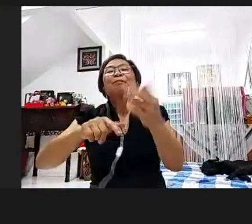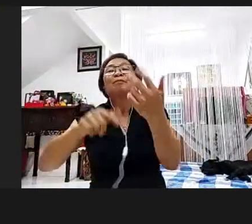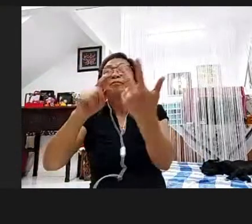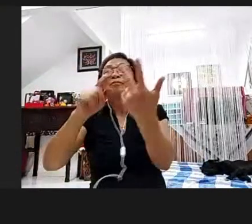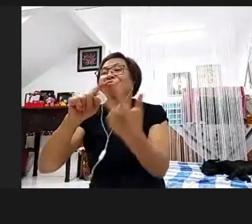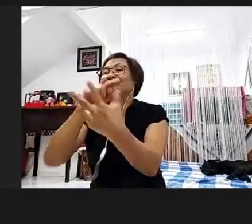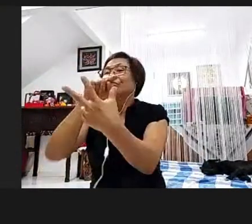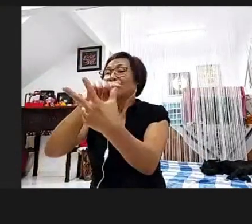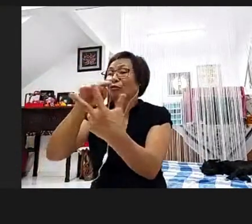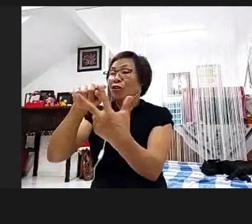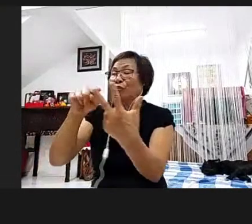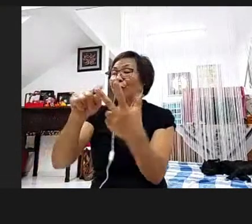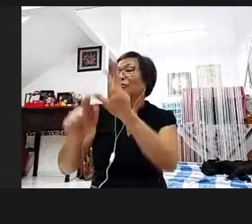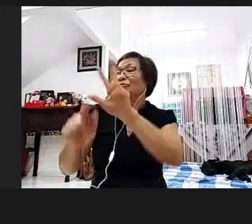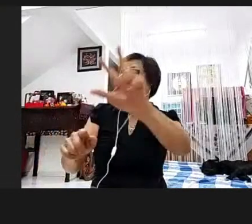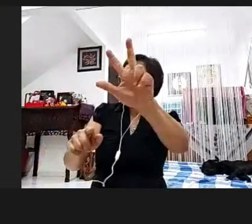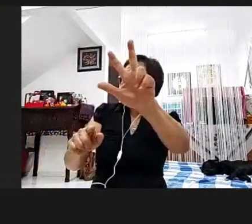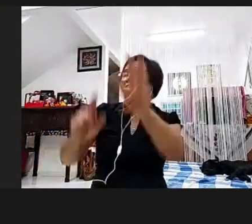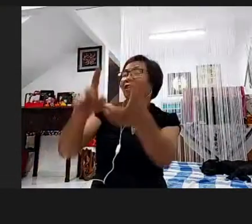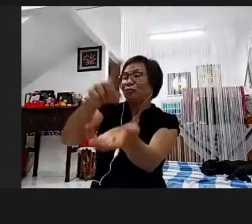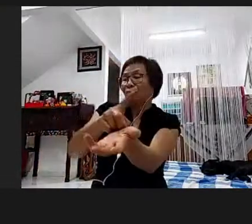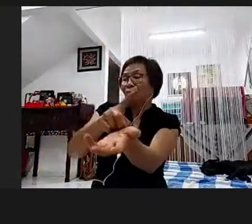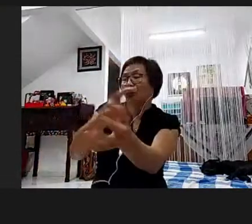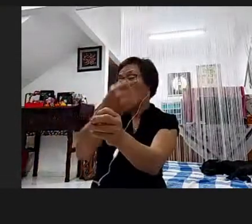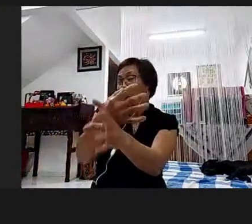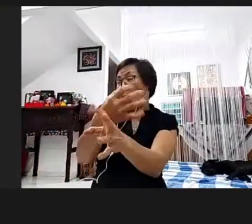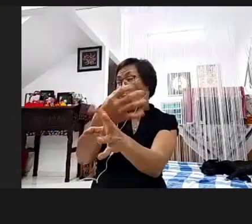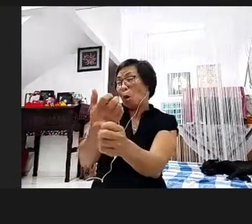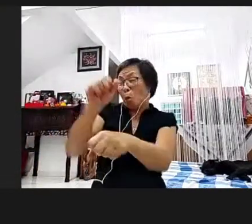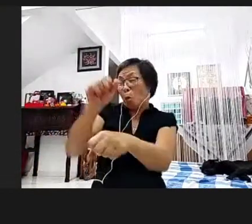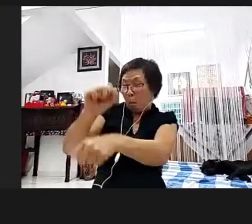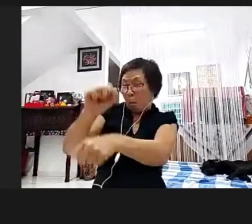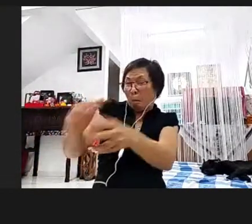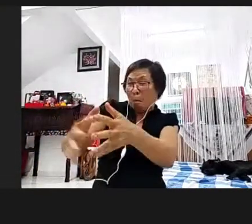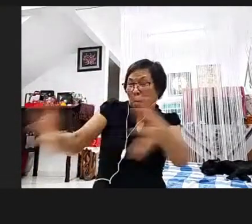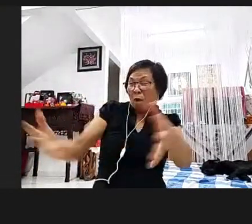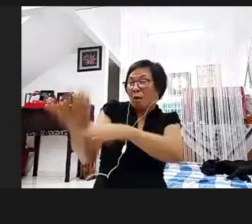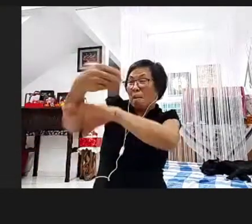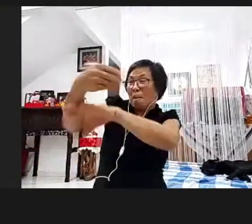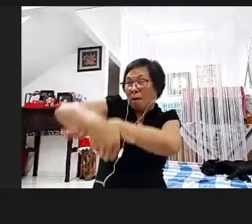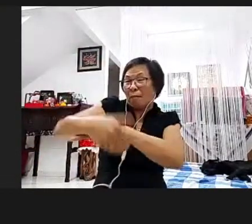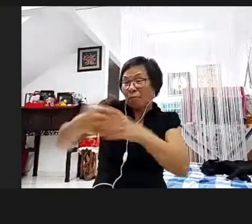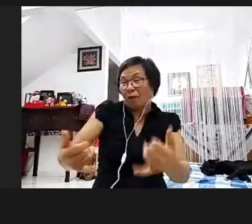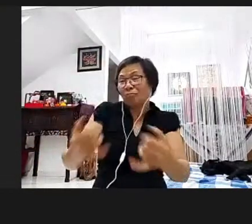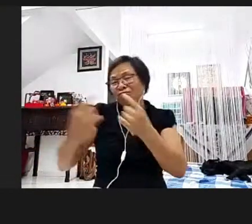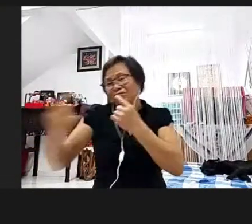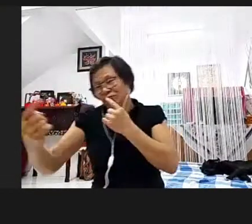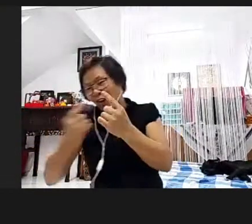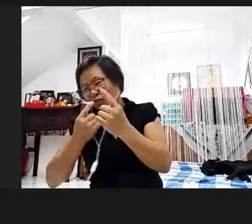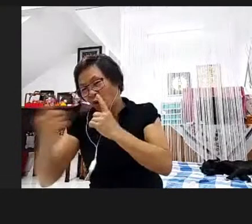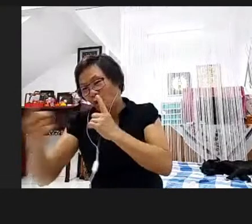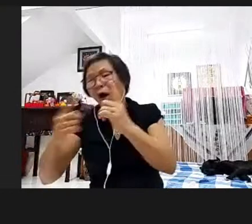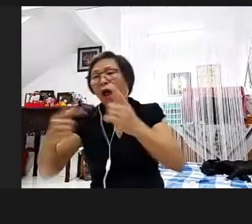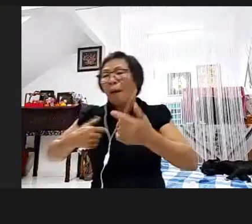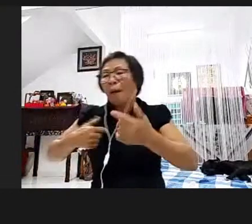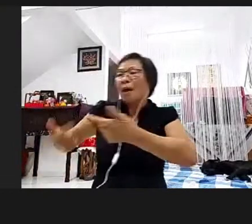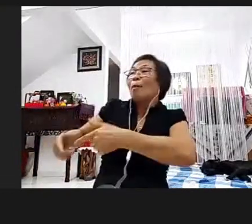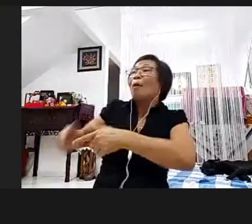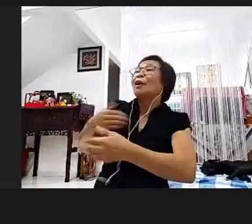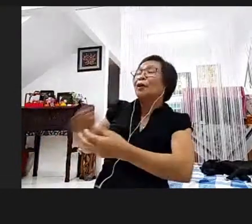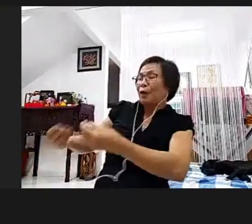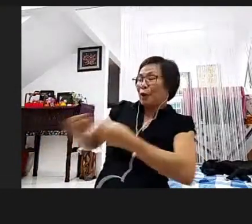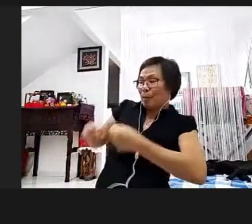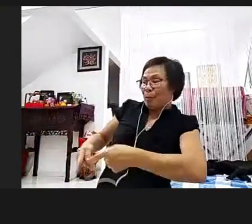medical practitioner work hard tonight on our dialogue. Yeah. So let me have the privilege,